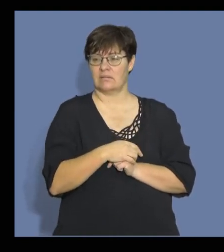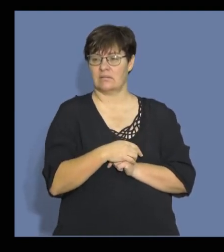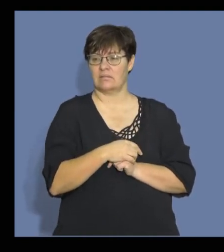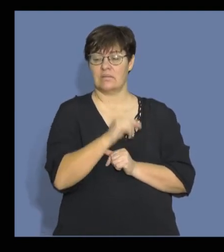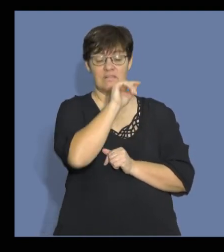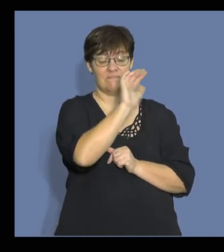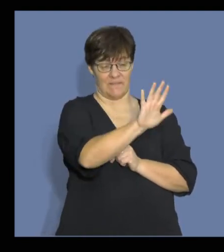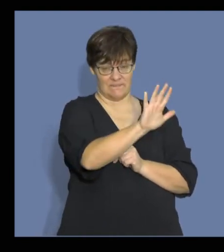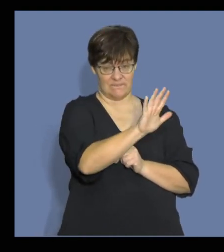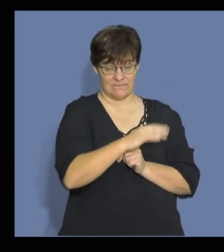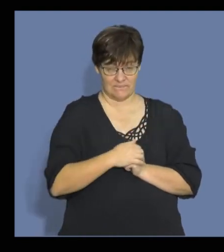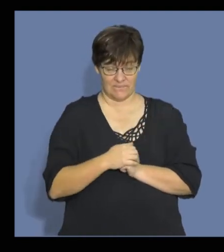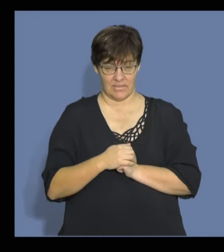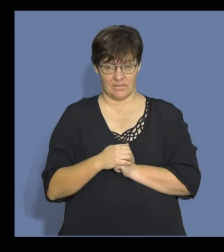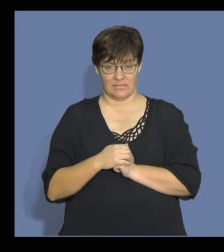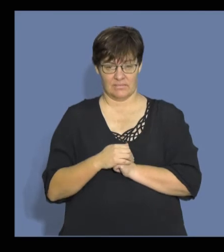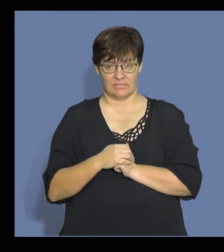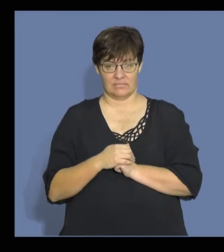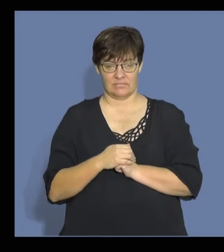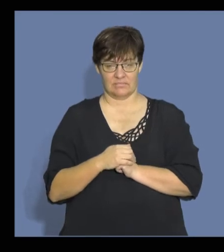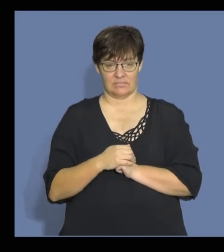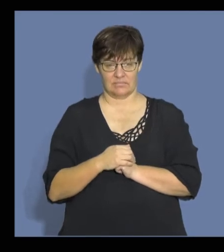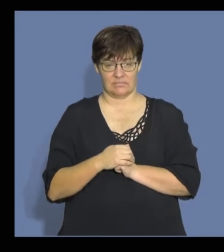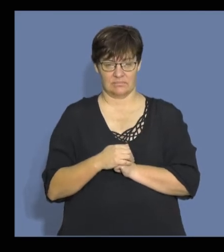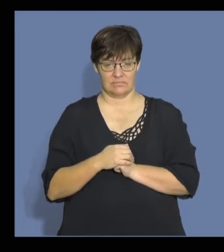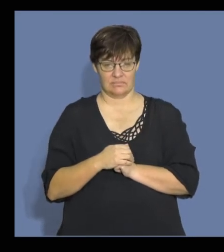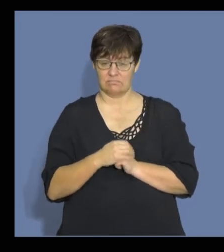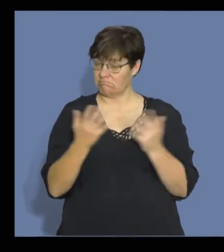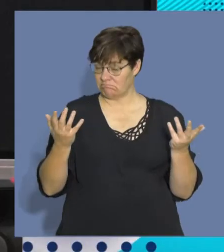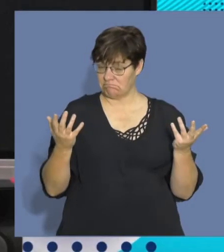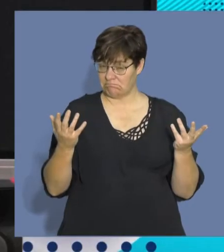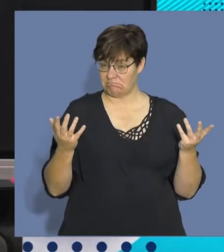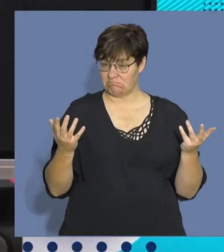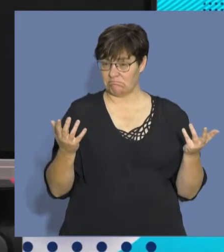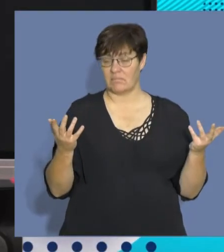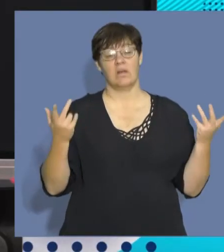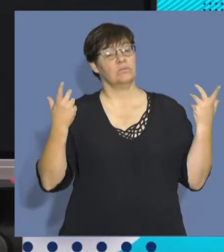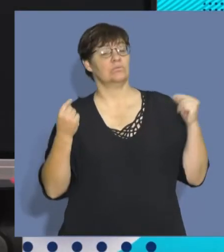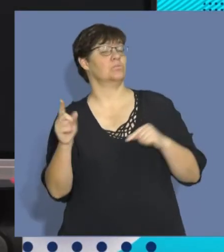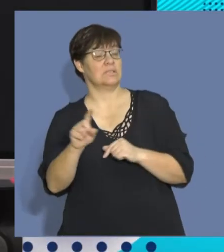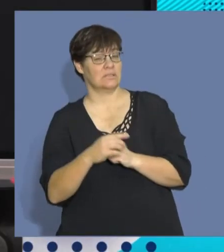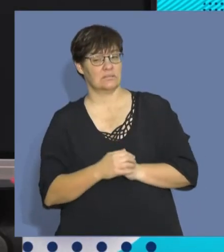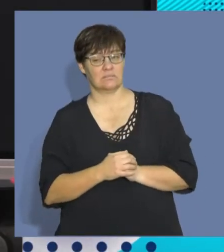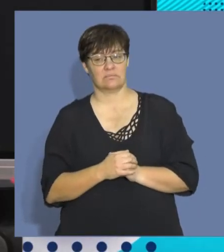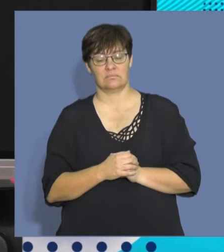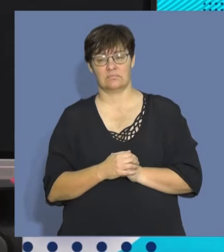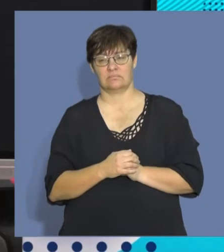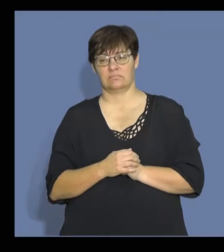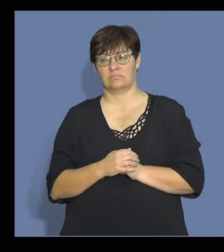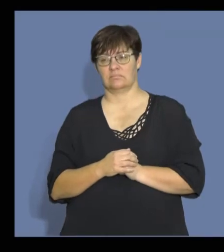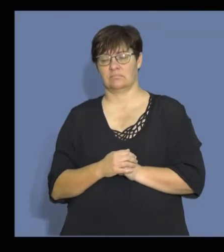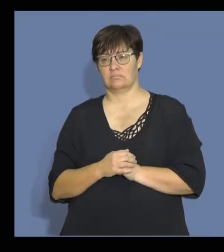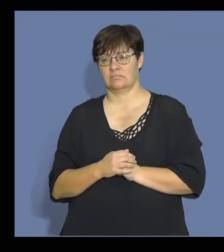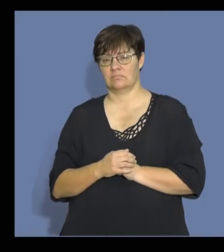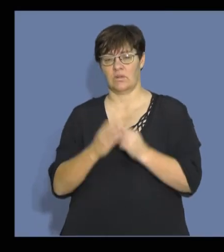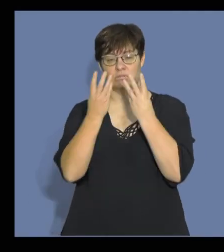me go back to my pen. That answer there is equal to 5. Cool. So what we're going to do is